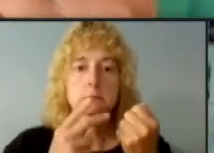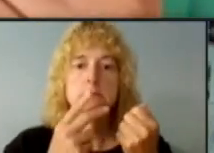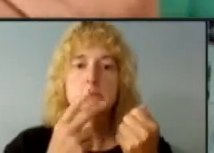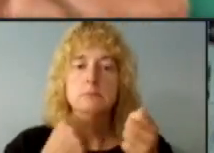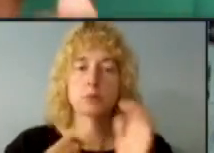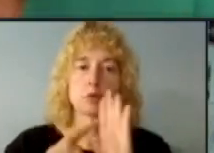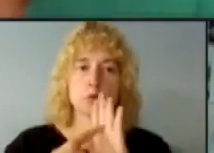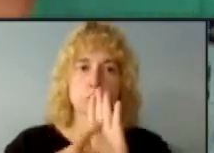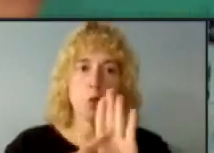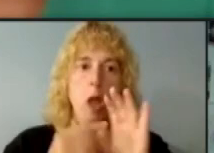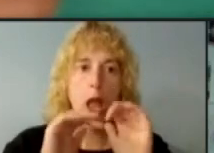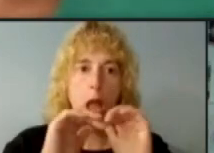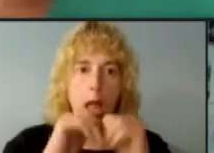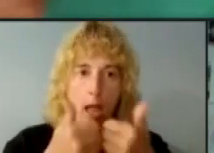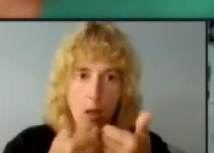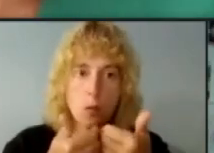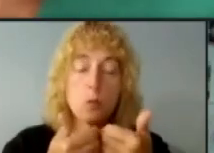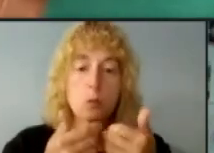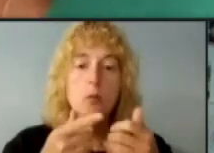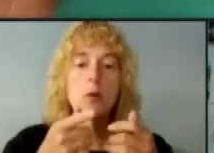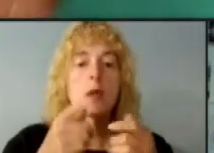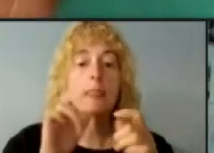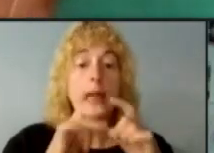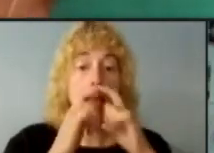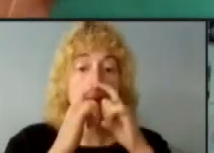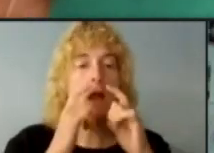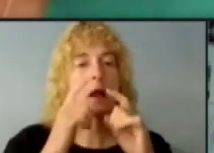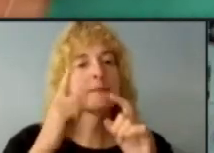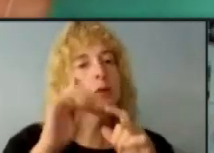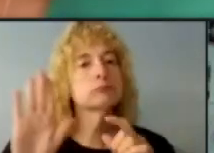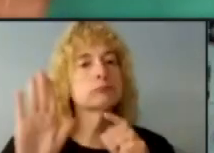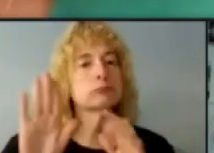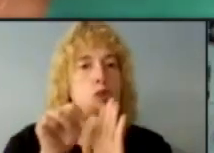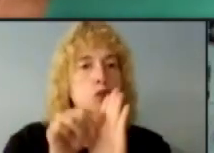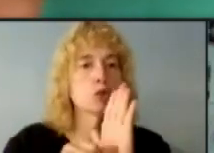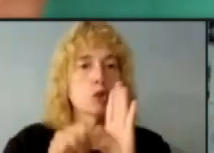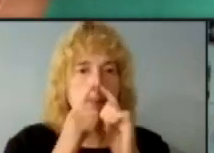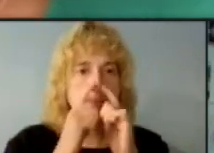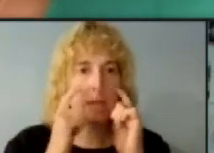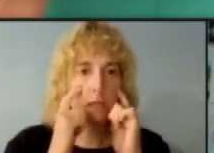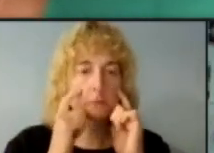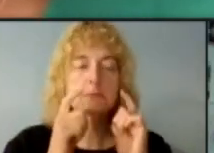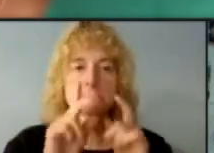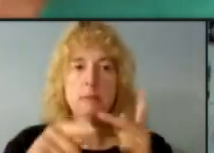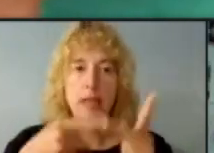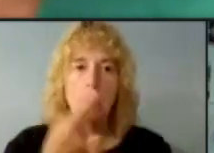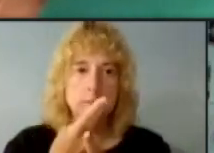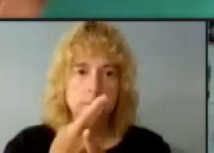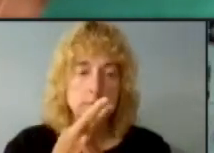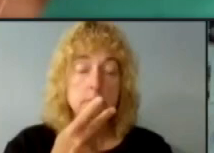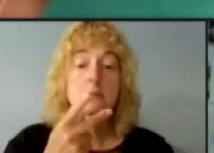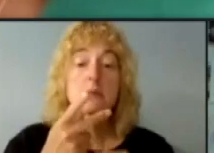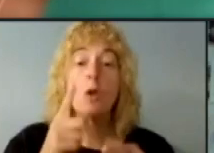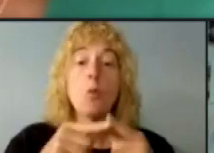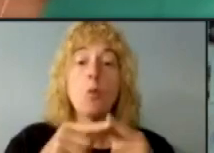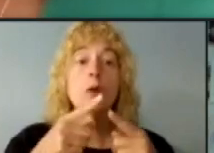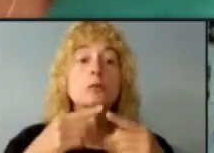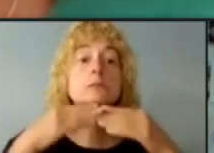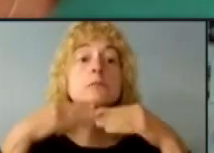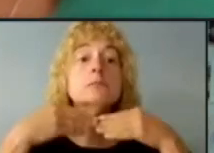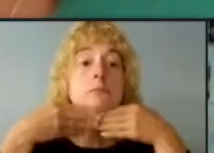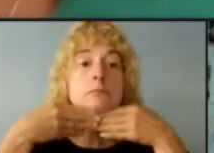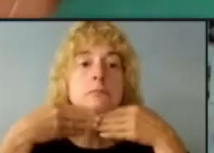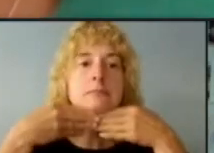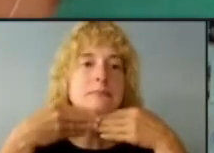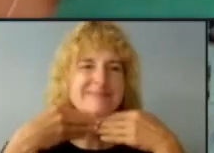mask. And when you wear your mask like this, this is a fashion statement. That's all this is. This does